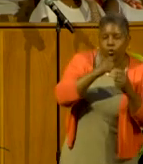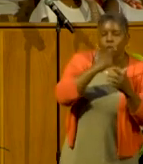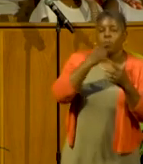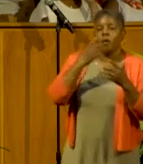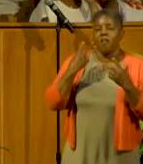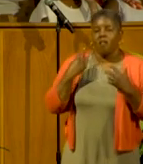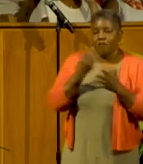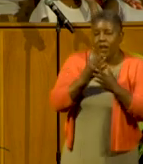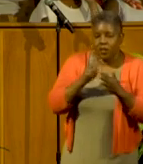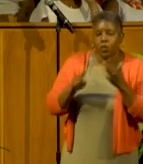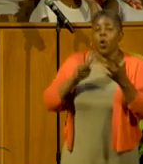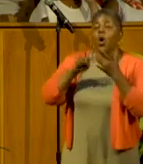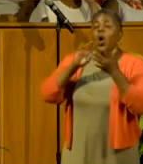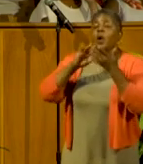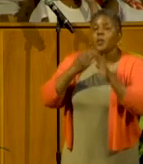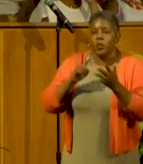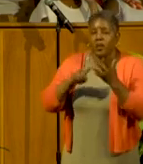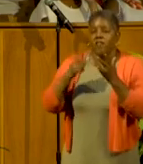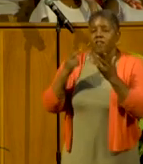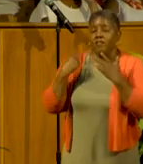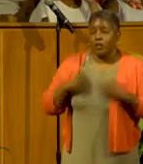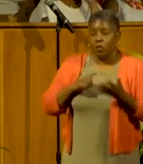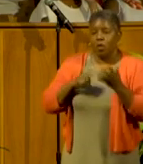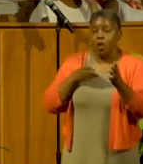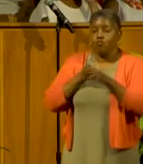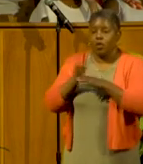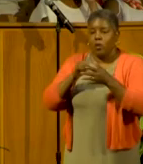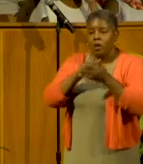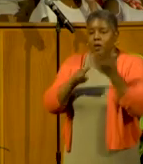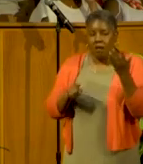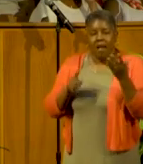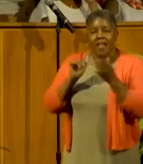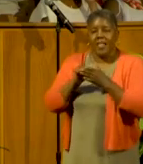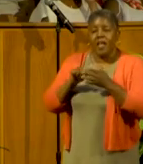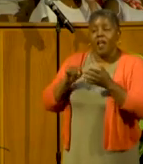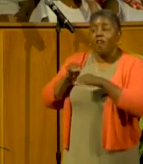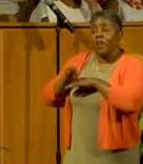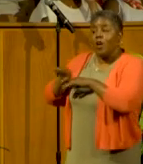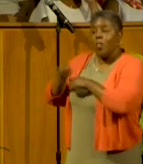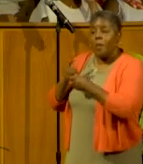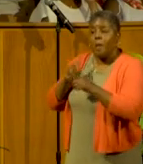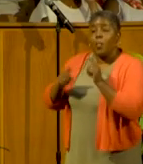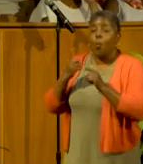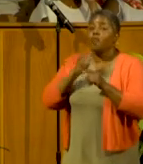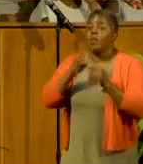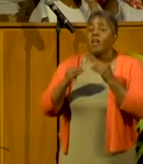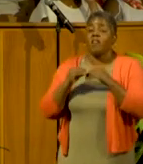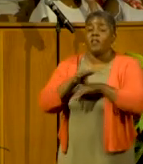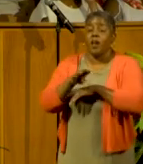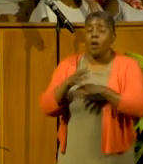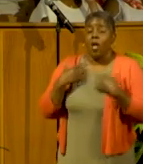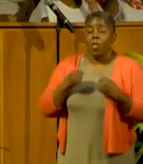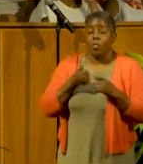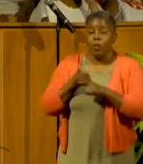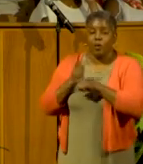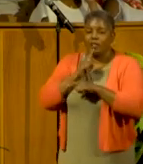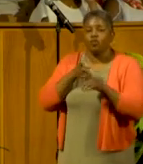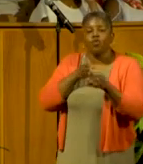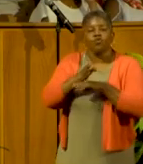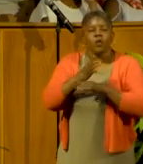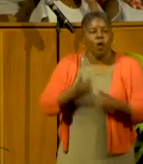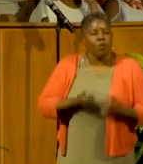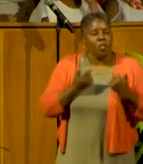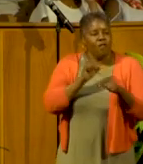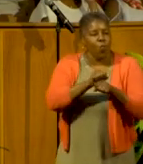community, physical, and career. The 5 elements affect each other But the one that affects your health the most is your career and